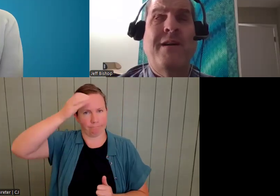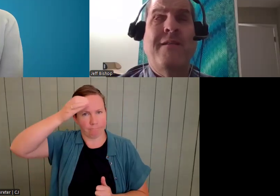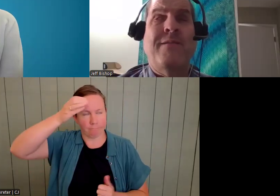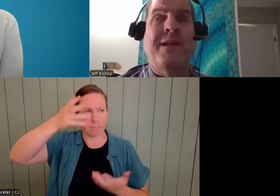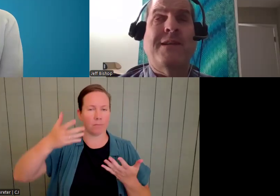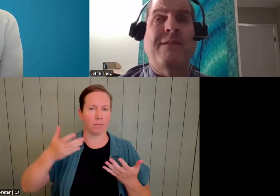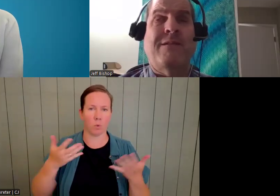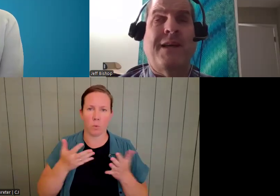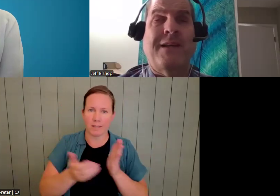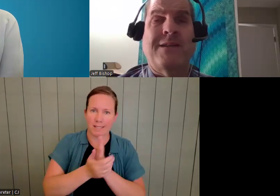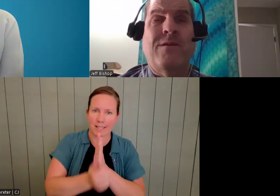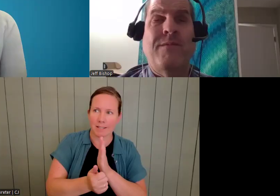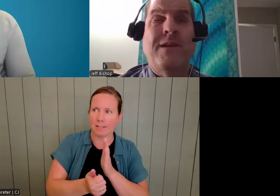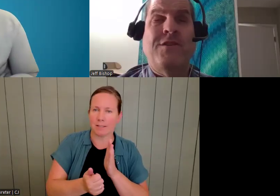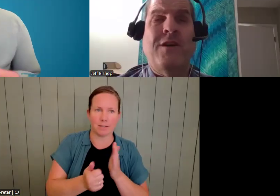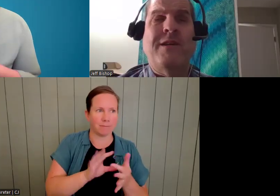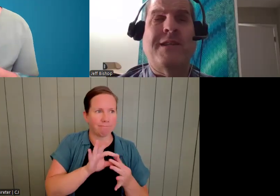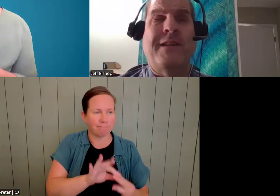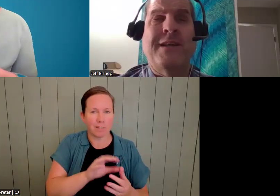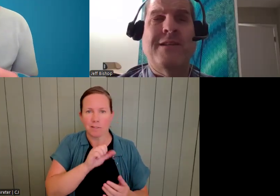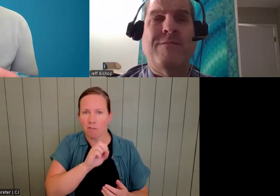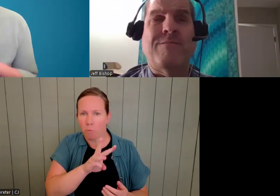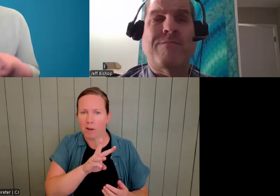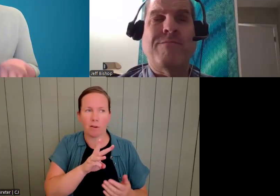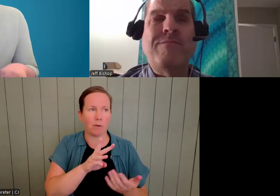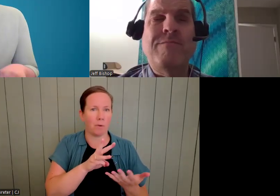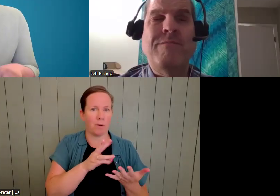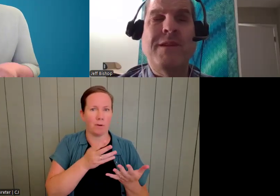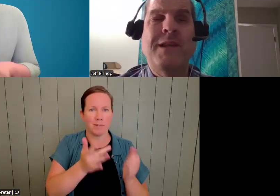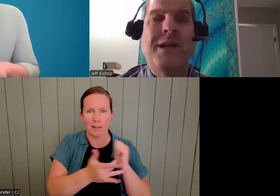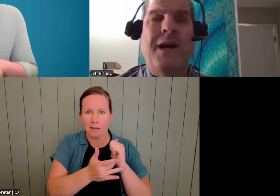software, these types of things. So Joe has done this.